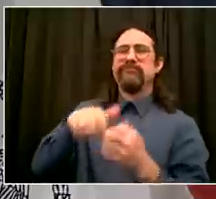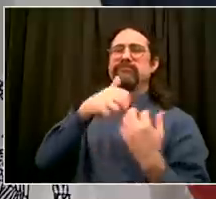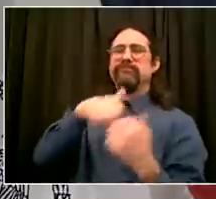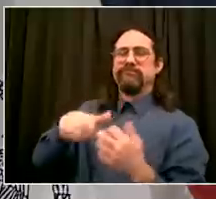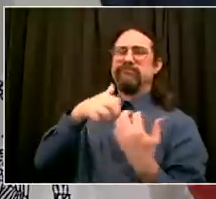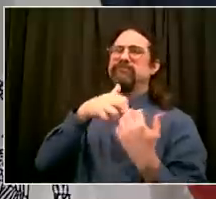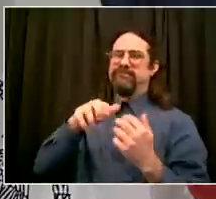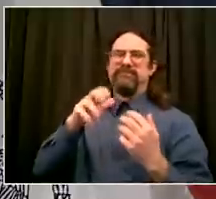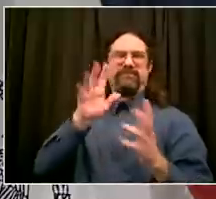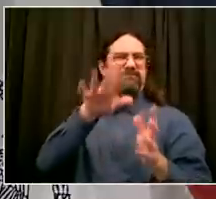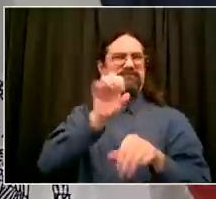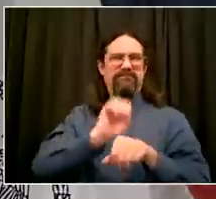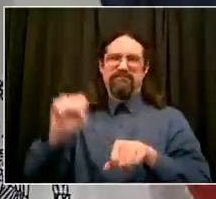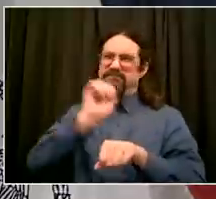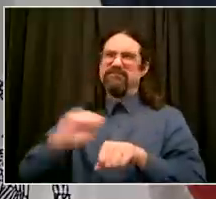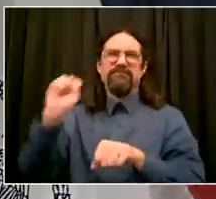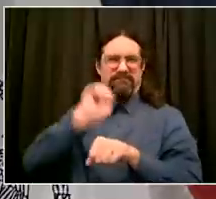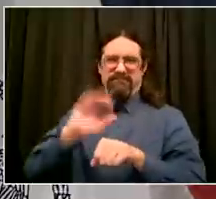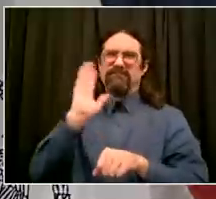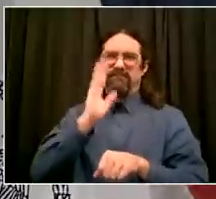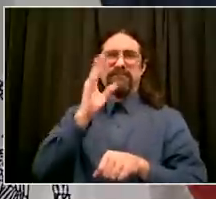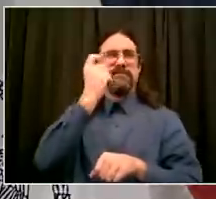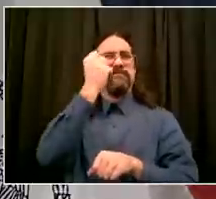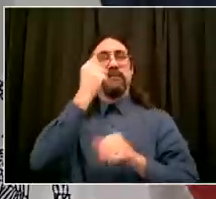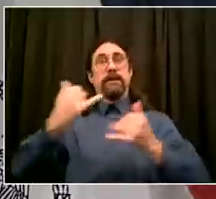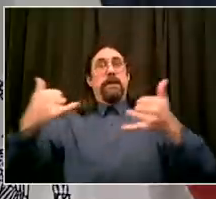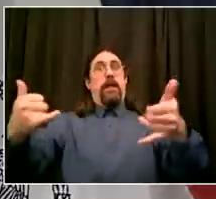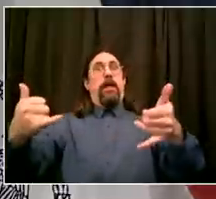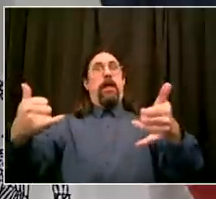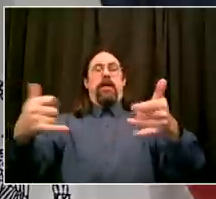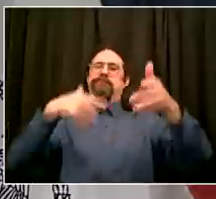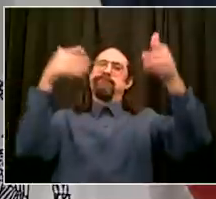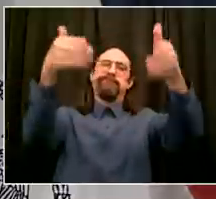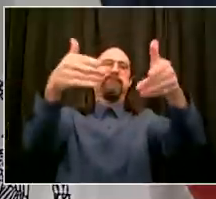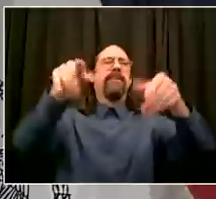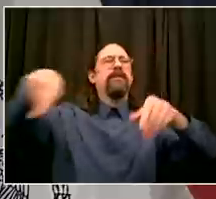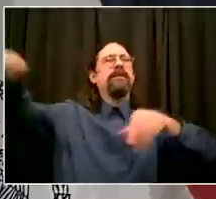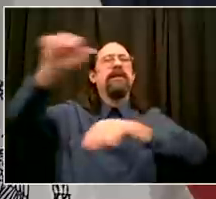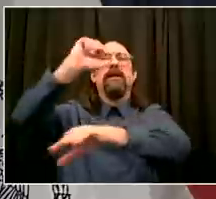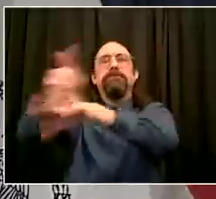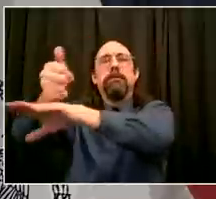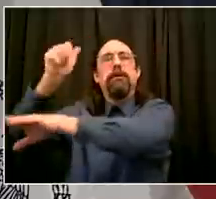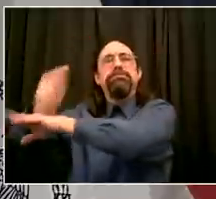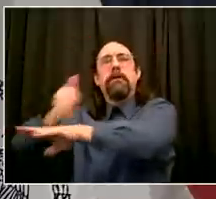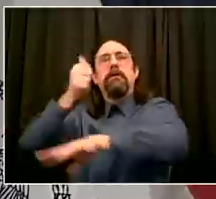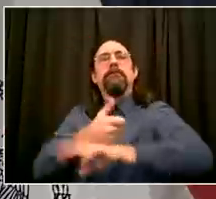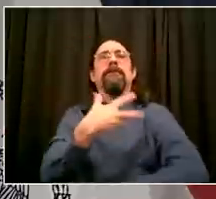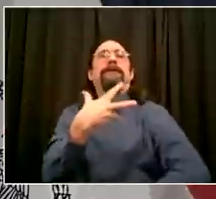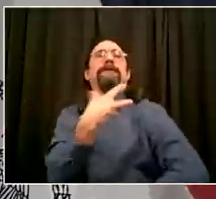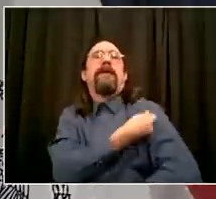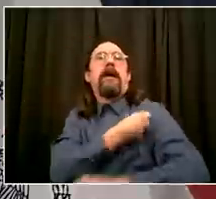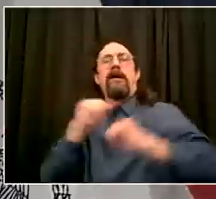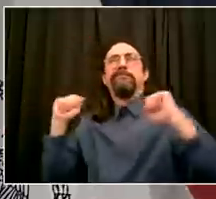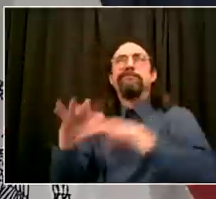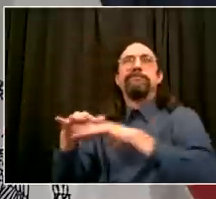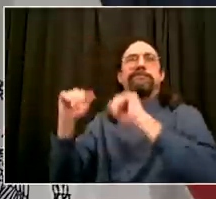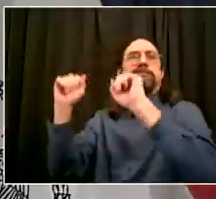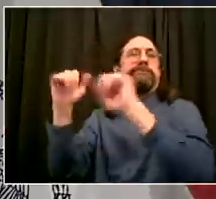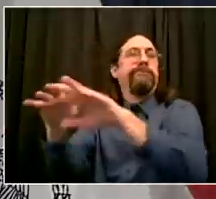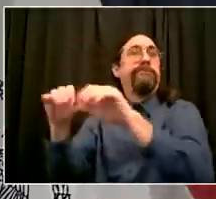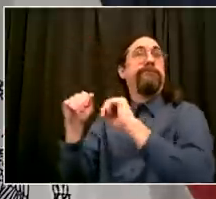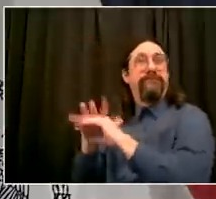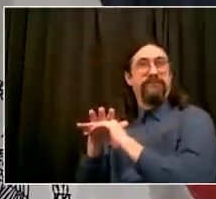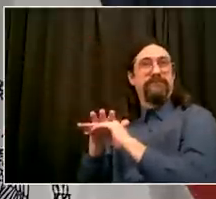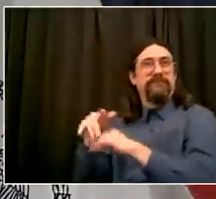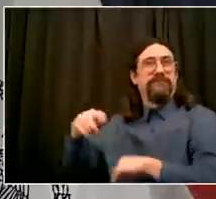overcome. We're working right now on those plans. We're working with Department for the Aging and our the advisory group we've put together.